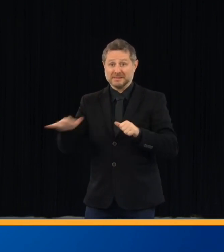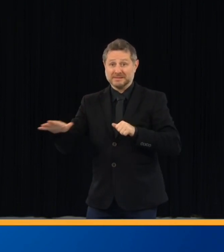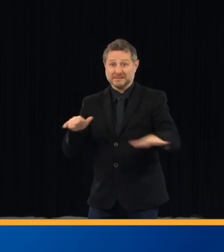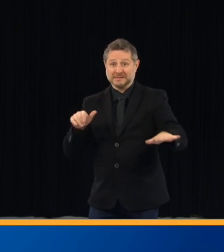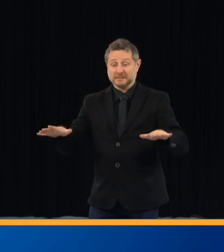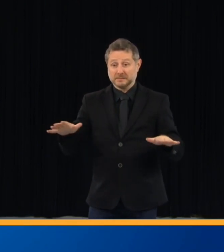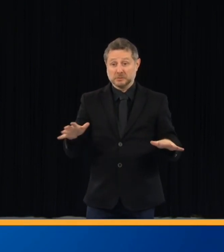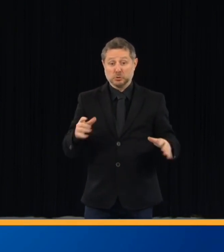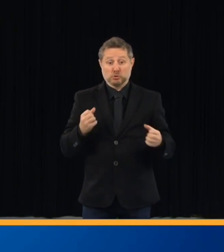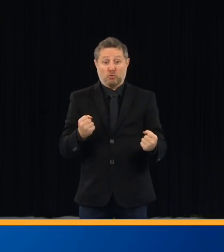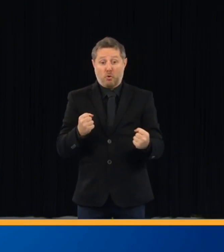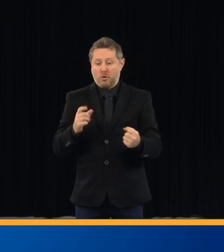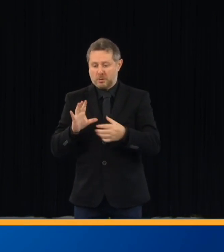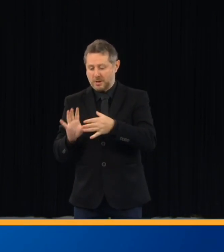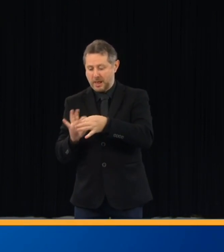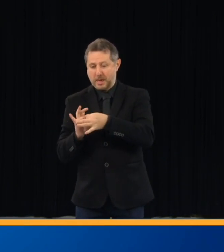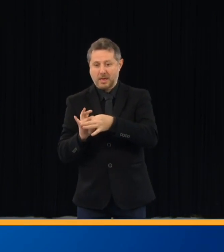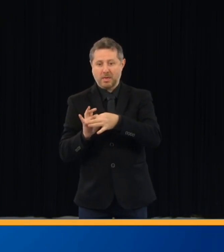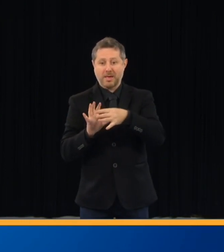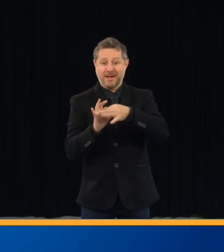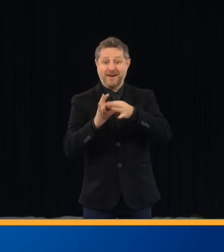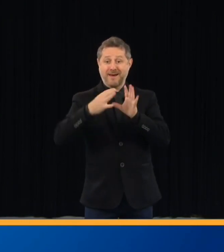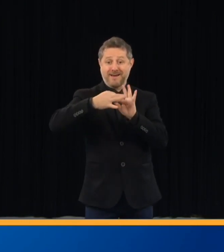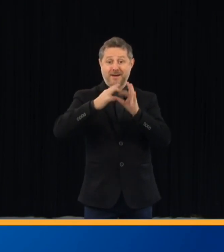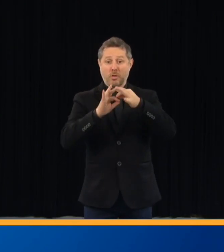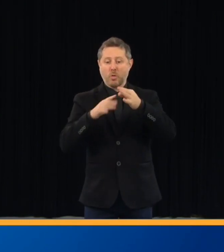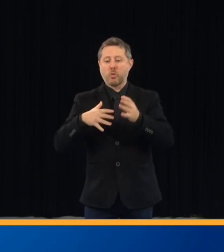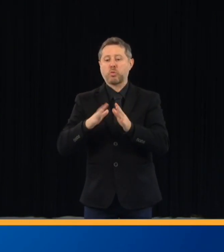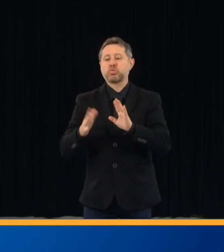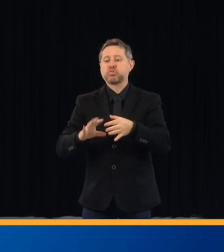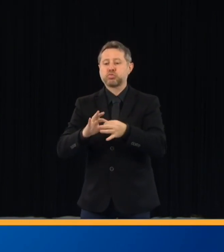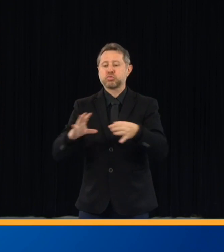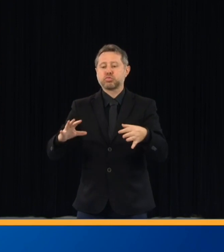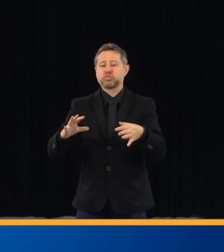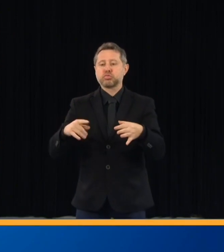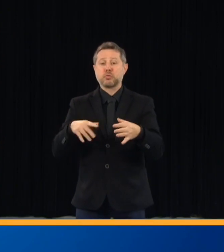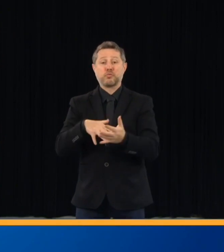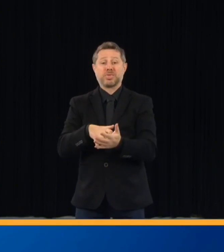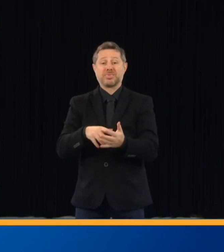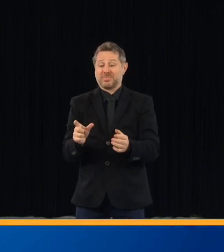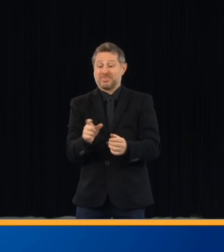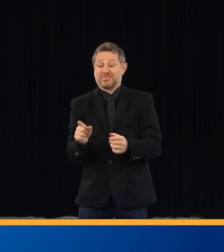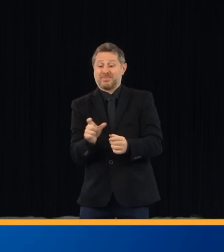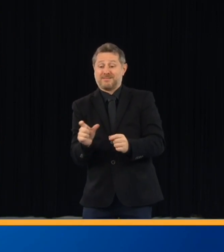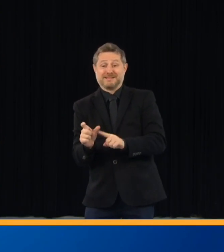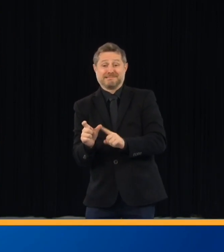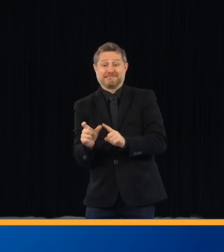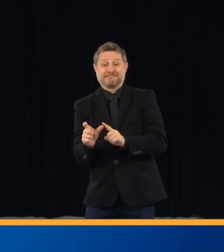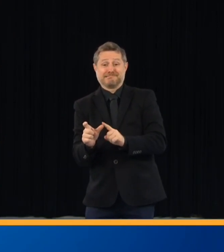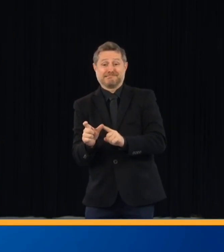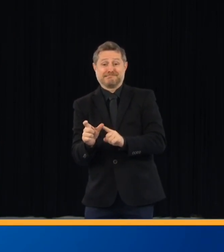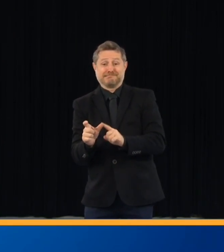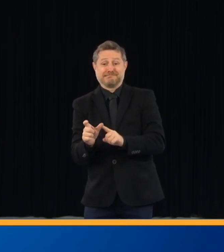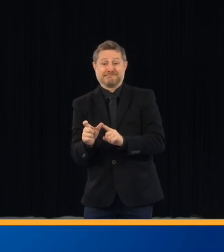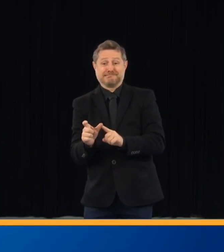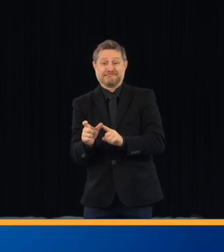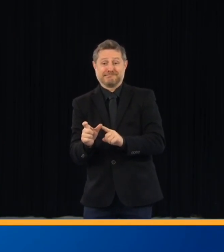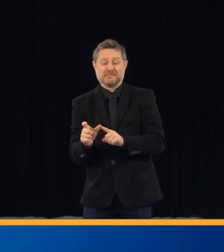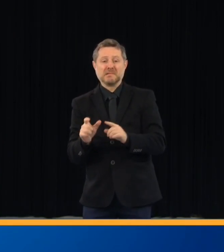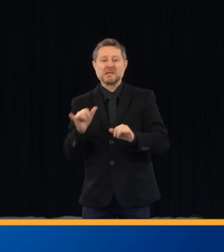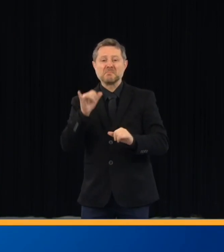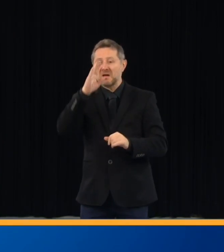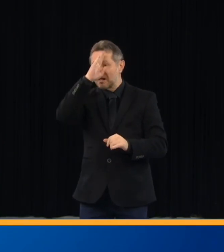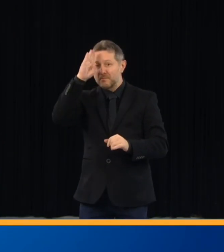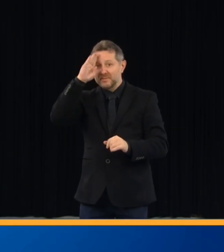only as strong as the weakest link, right? So that's true for the hospital system. We have about, give